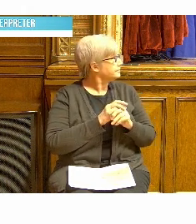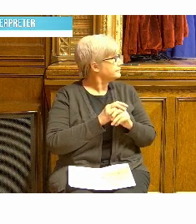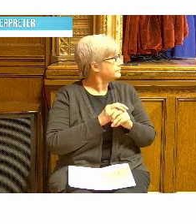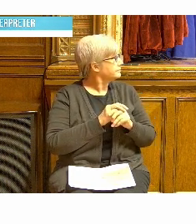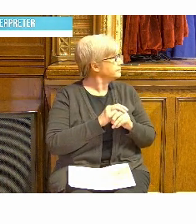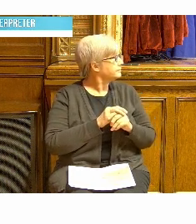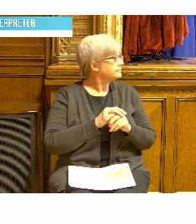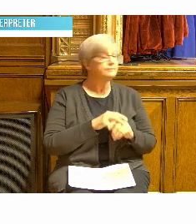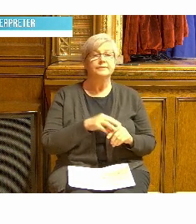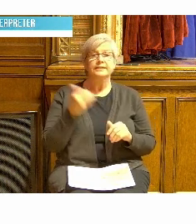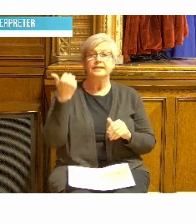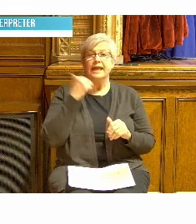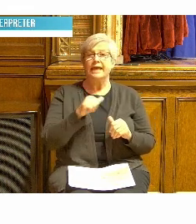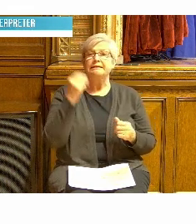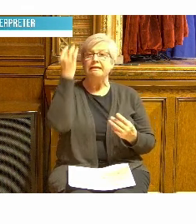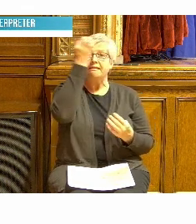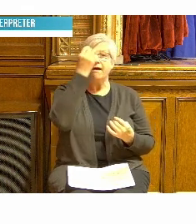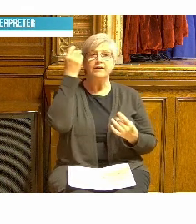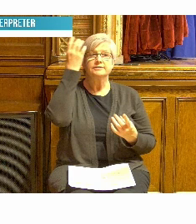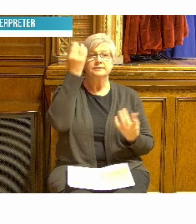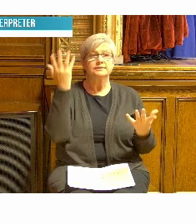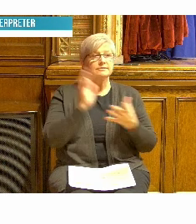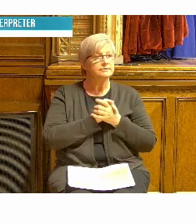Any inferences that come up for you?